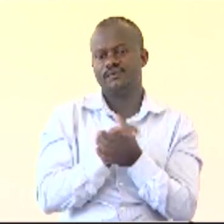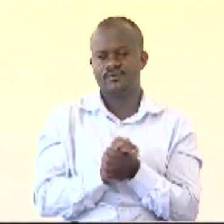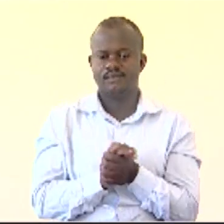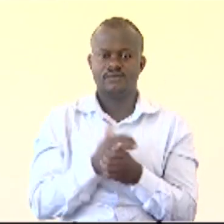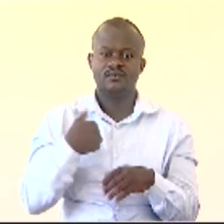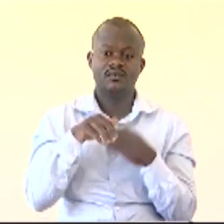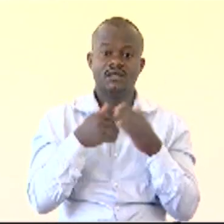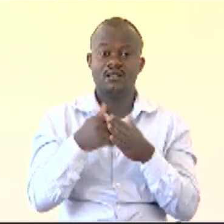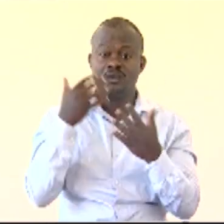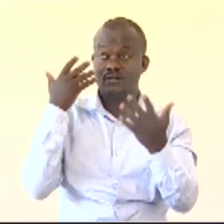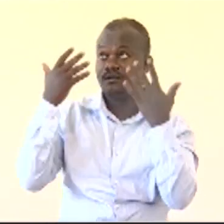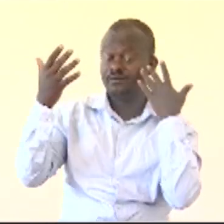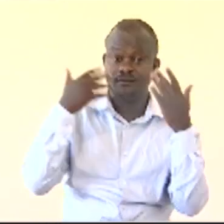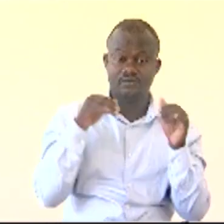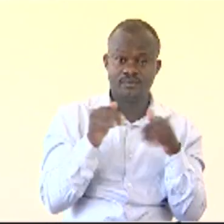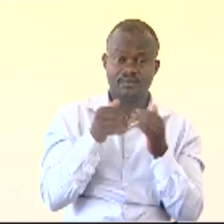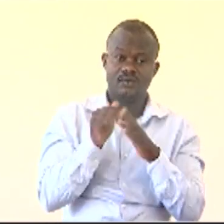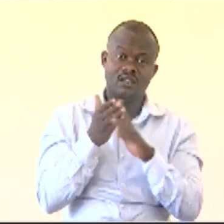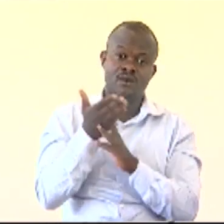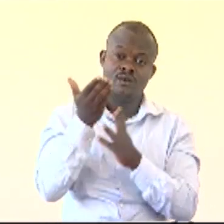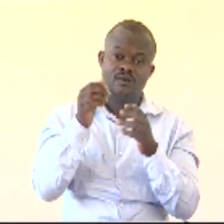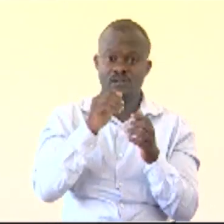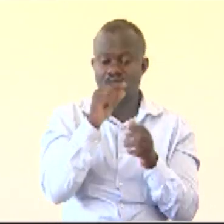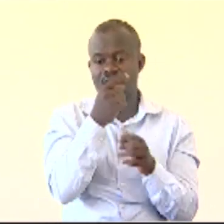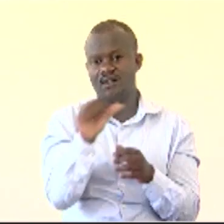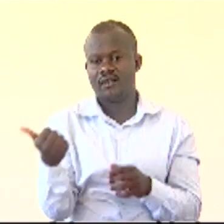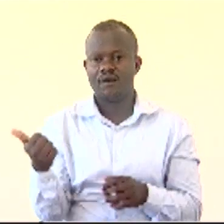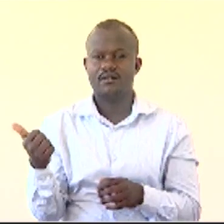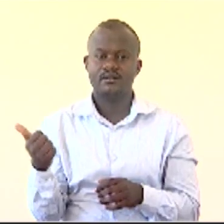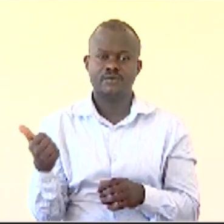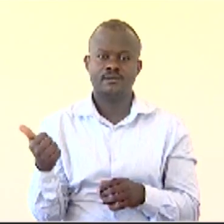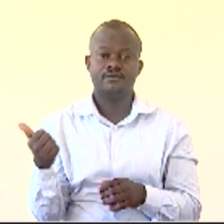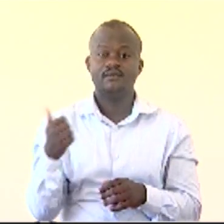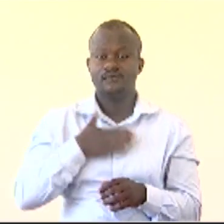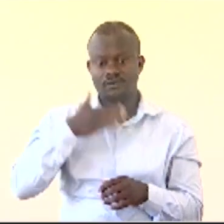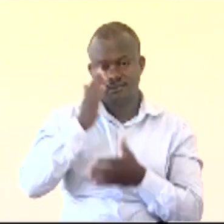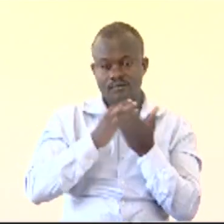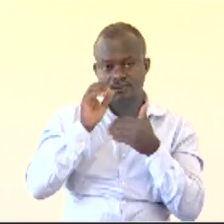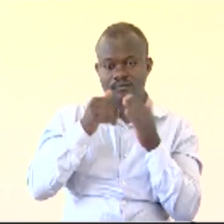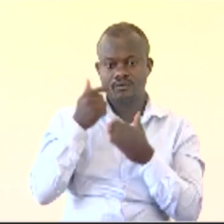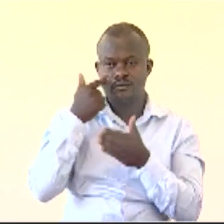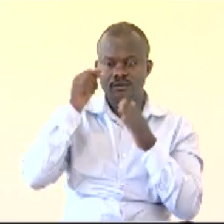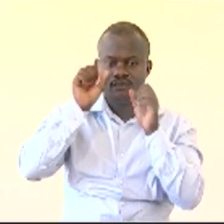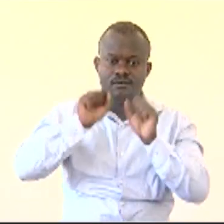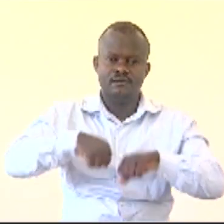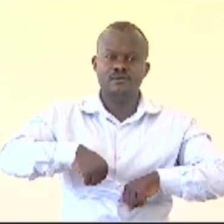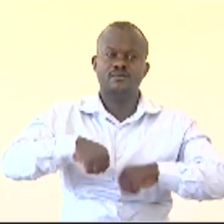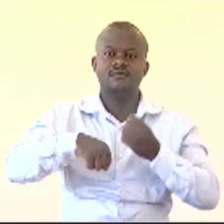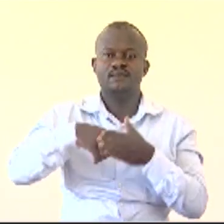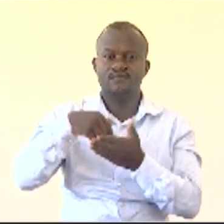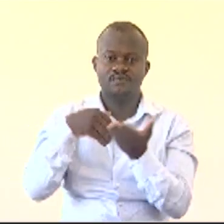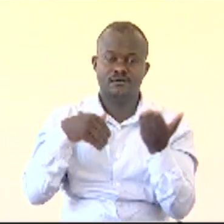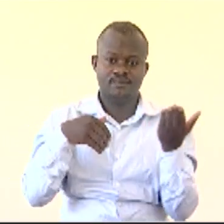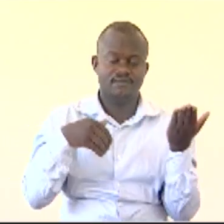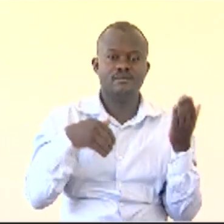the diagram here. Try to go through that diagram. I know some of you can try to be able to allocate such